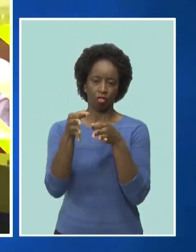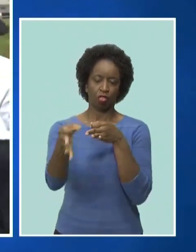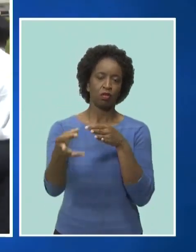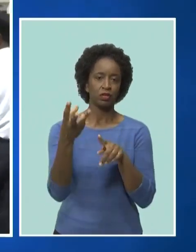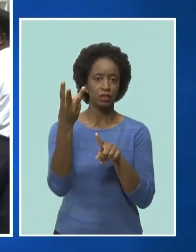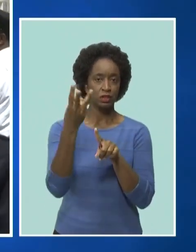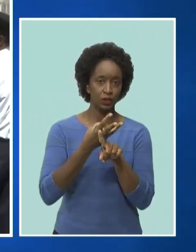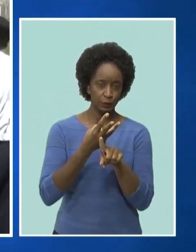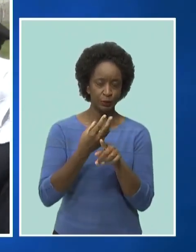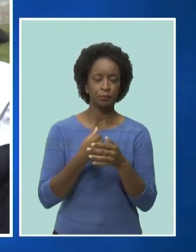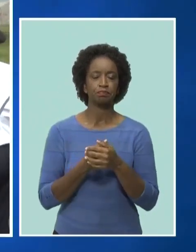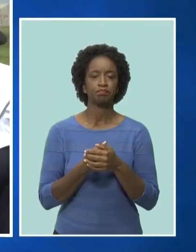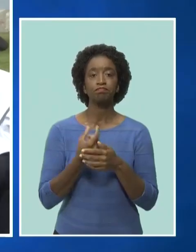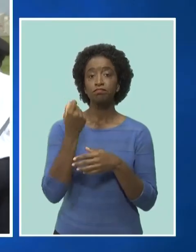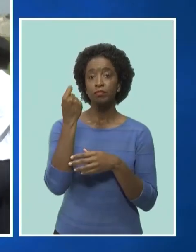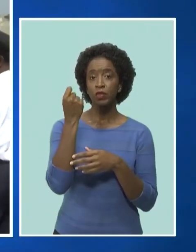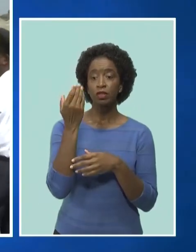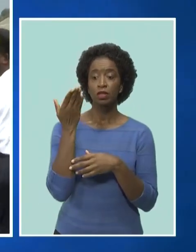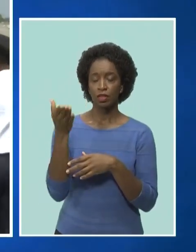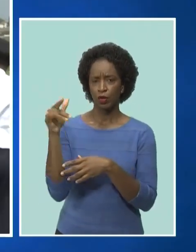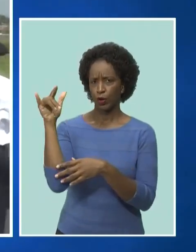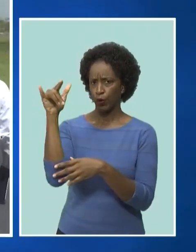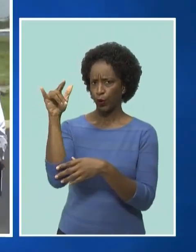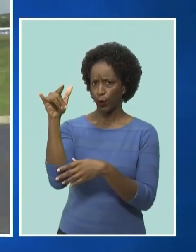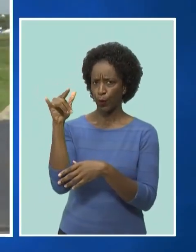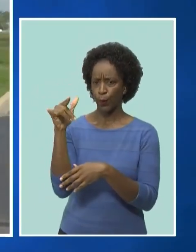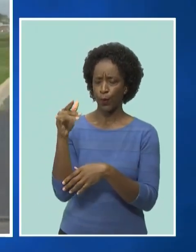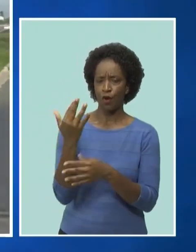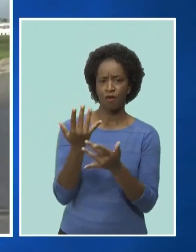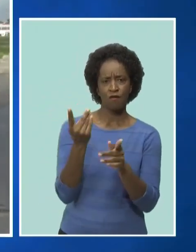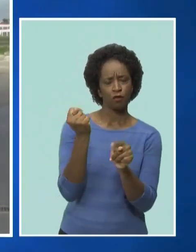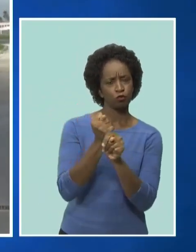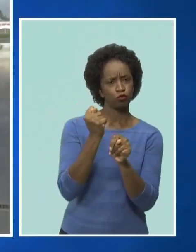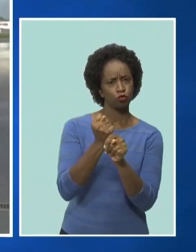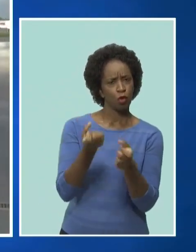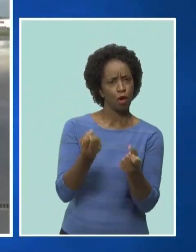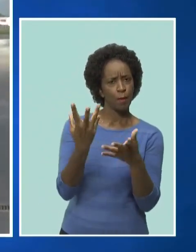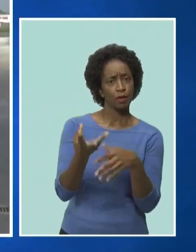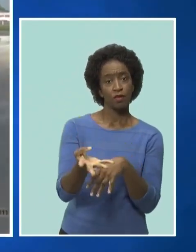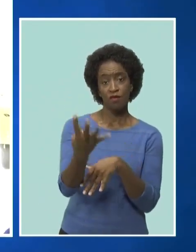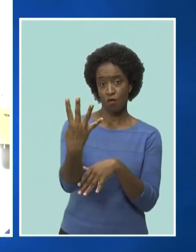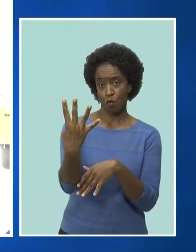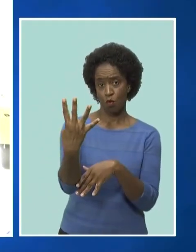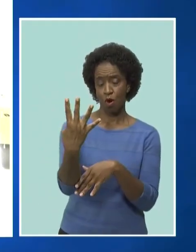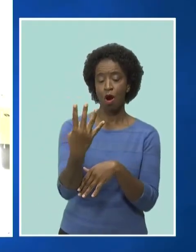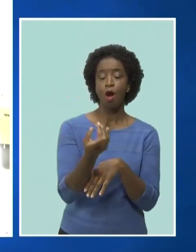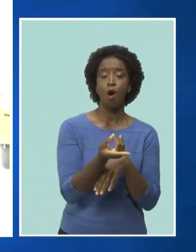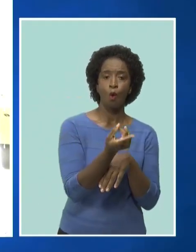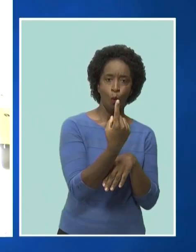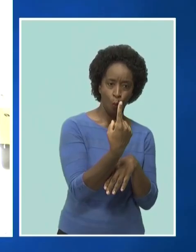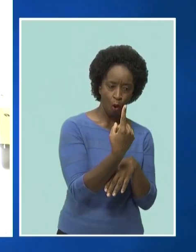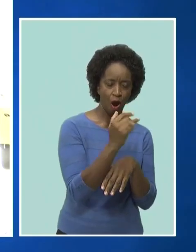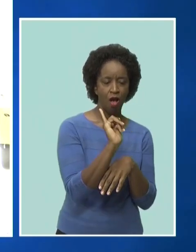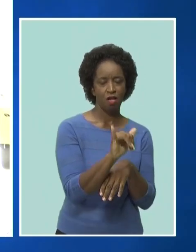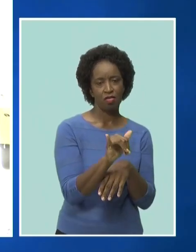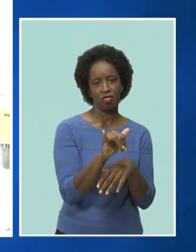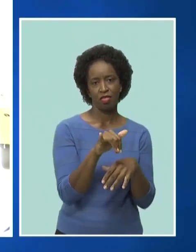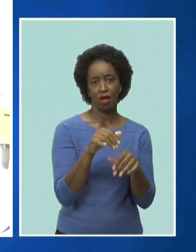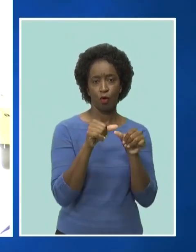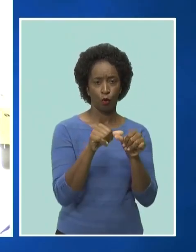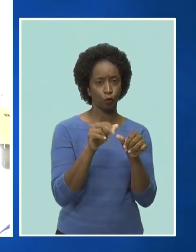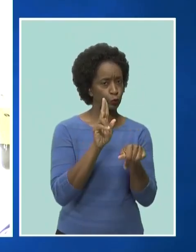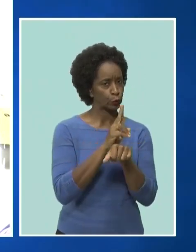stationed at the airport will remain at 4, as one will be retired. These that we have, the ones you're